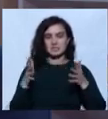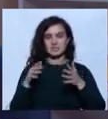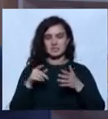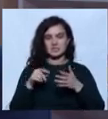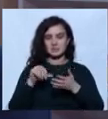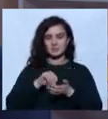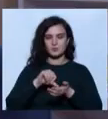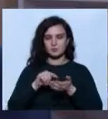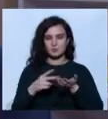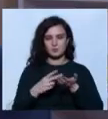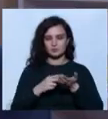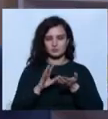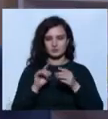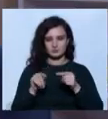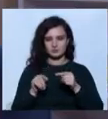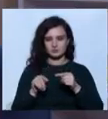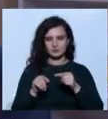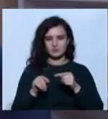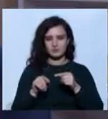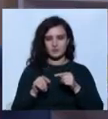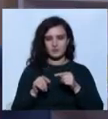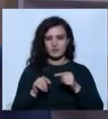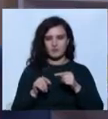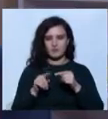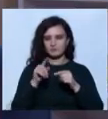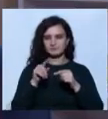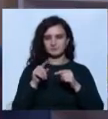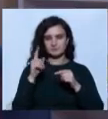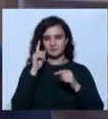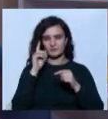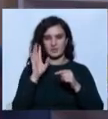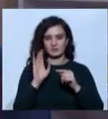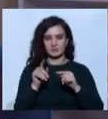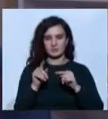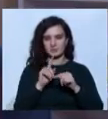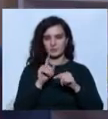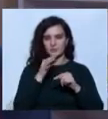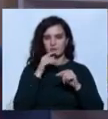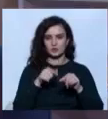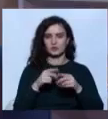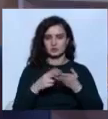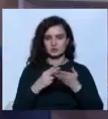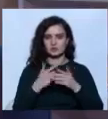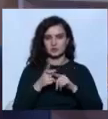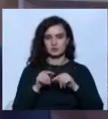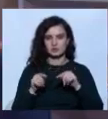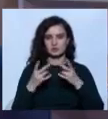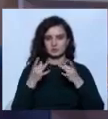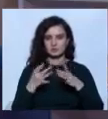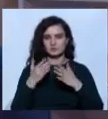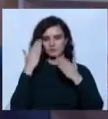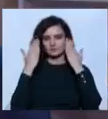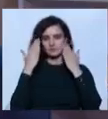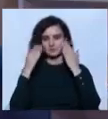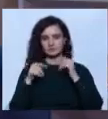this book. There's no romance involved, and you wouldn't have to think too hard to like the book. It's really just a